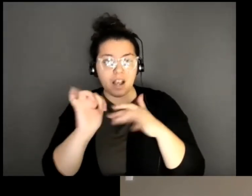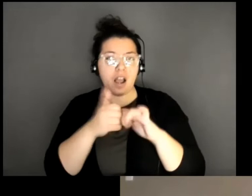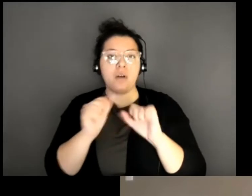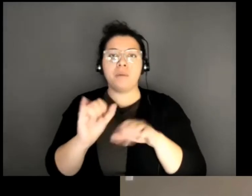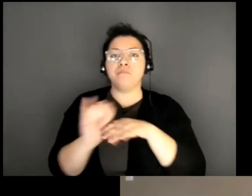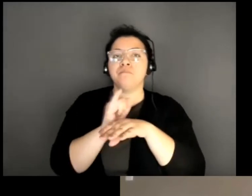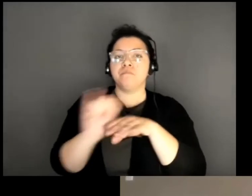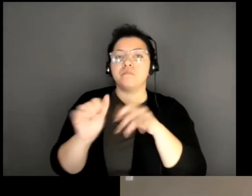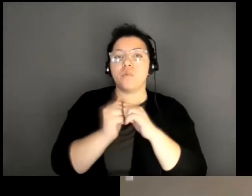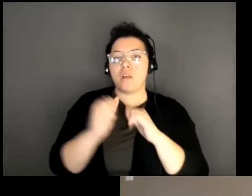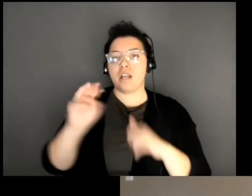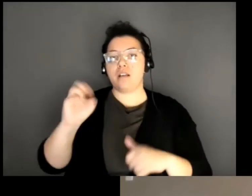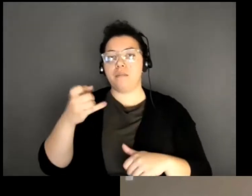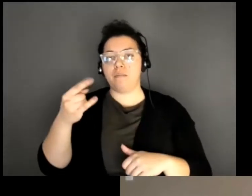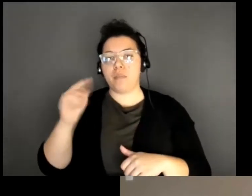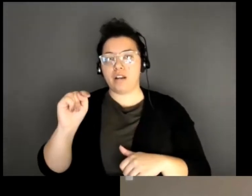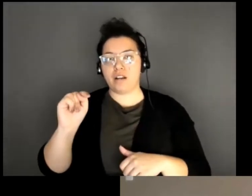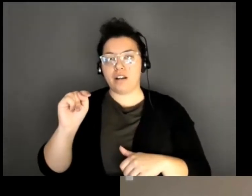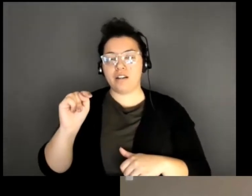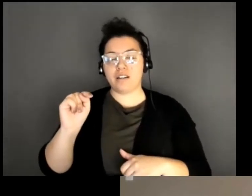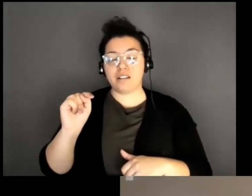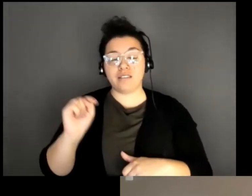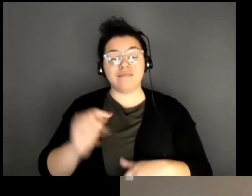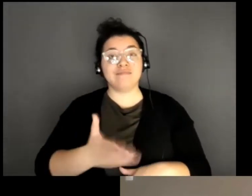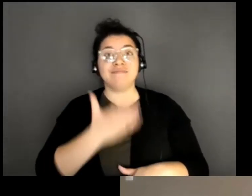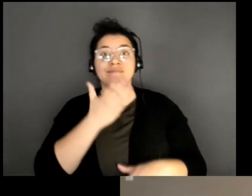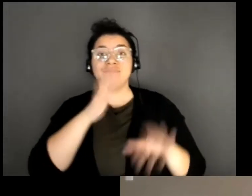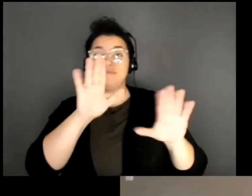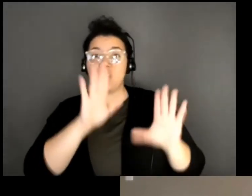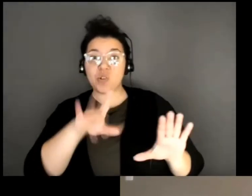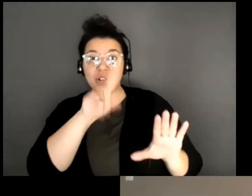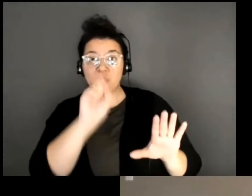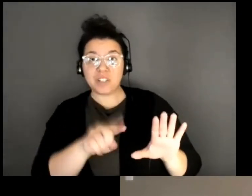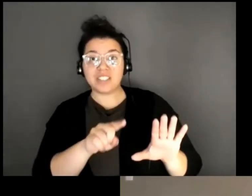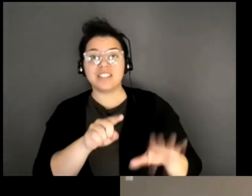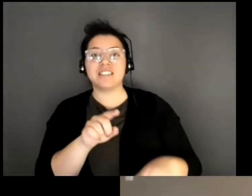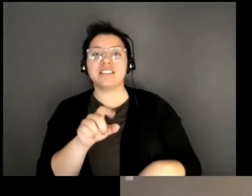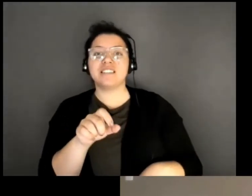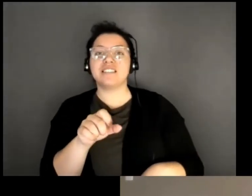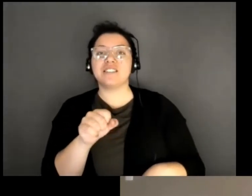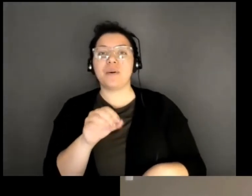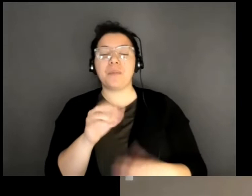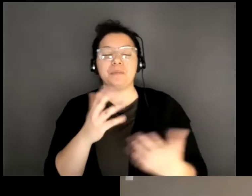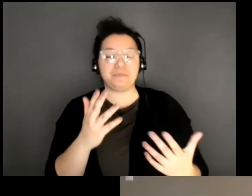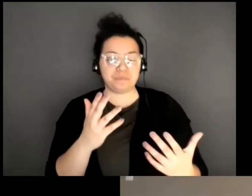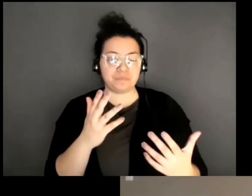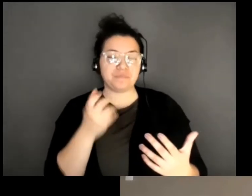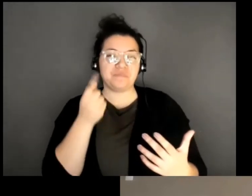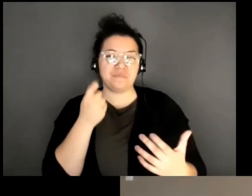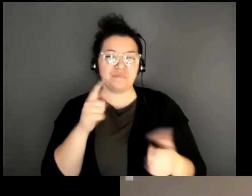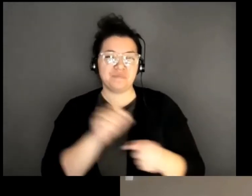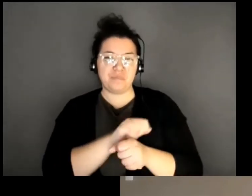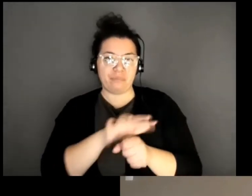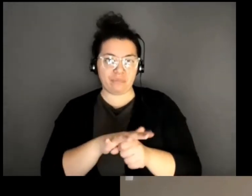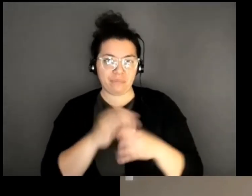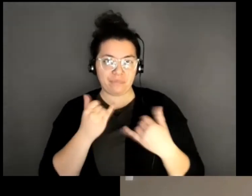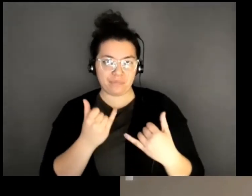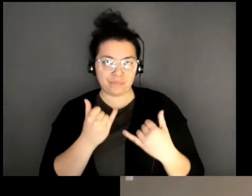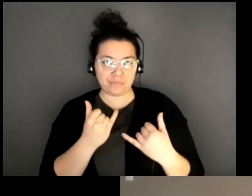properties? Great question. One of the unfortunate side effects of kind of